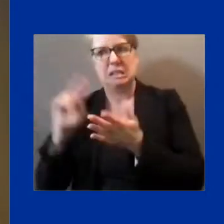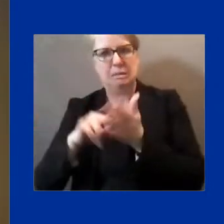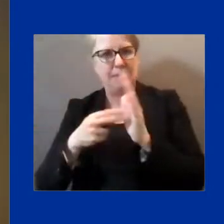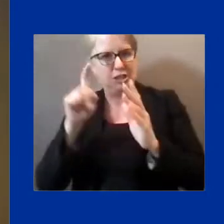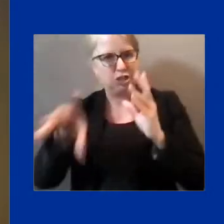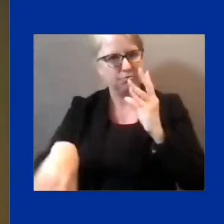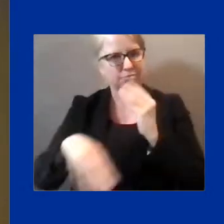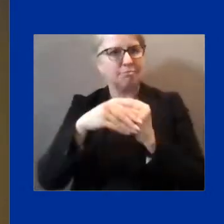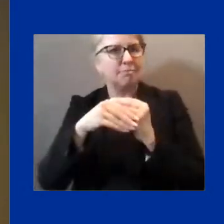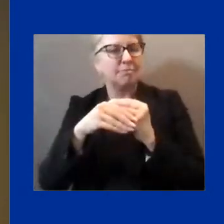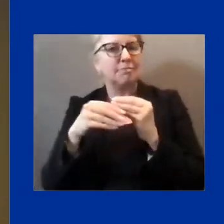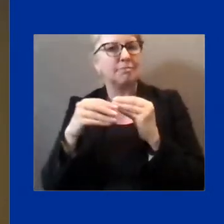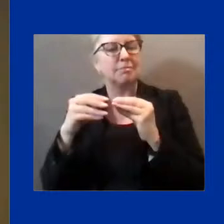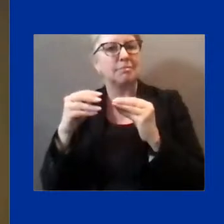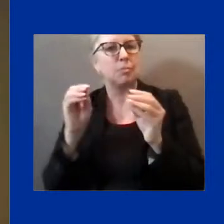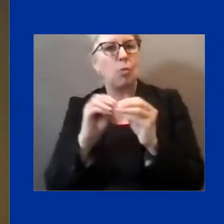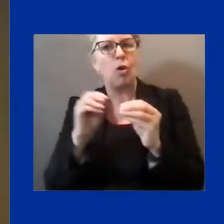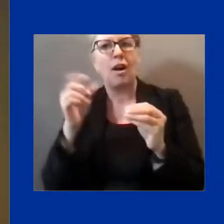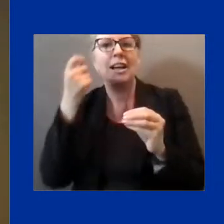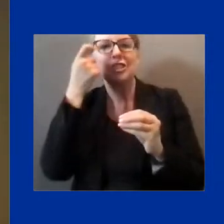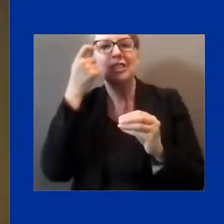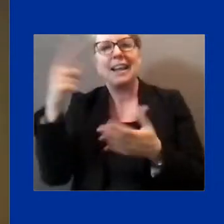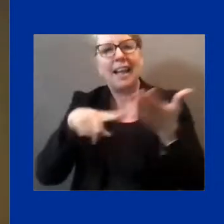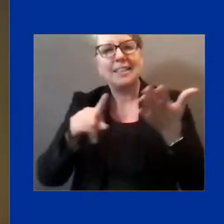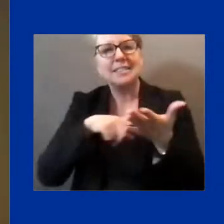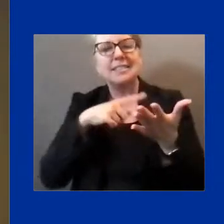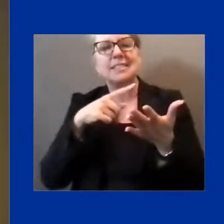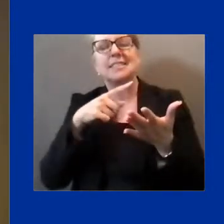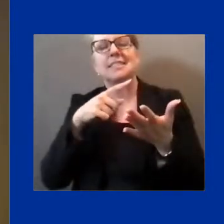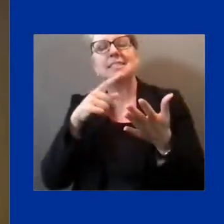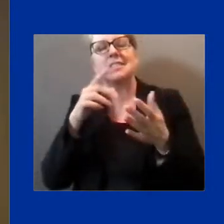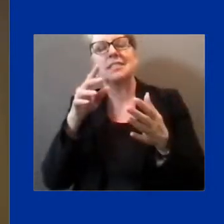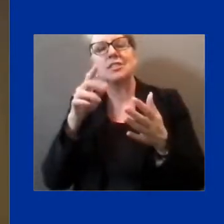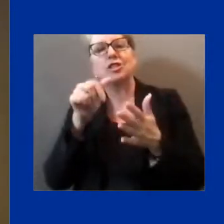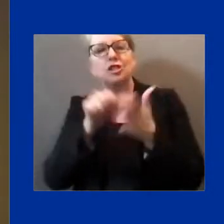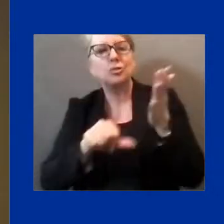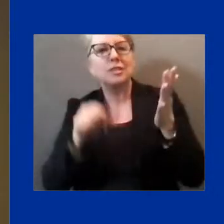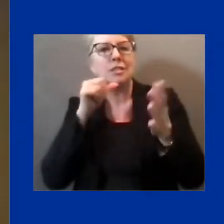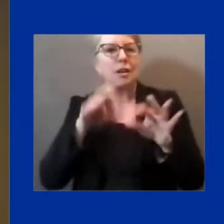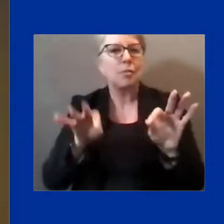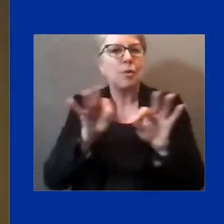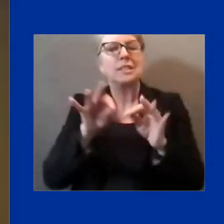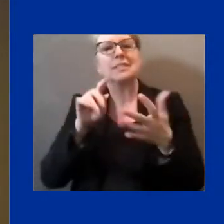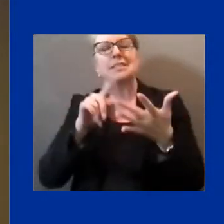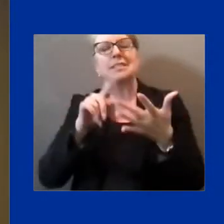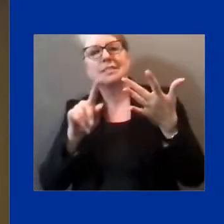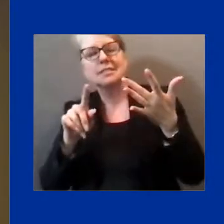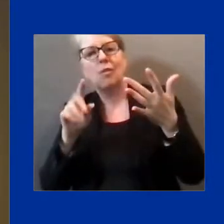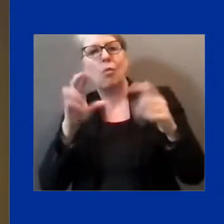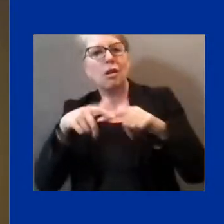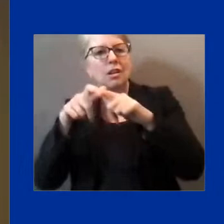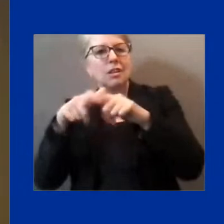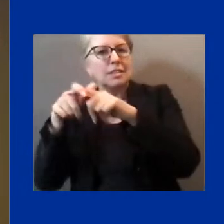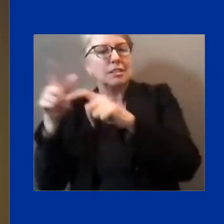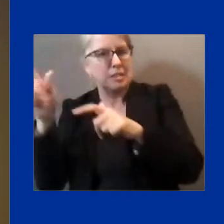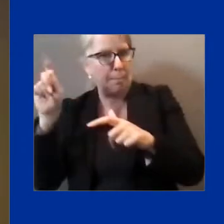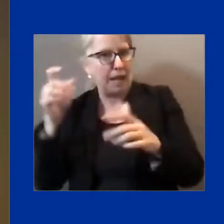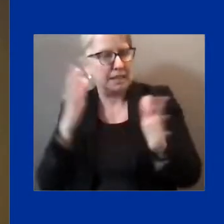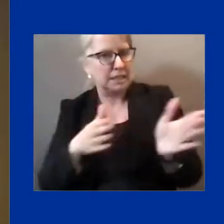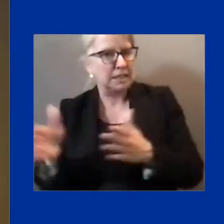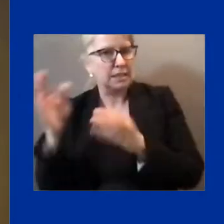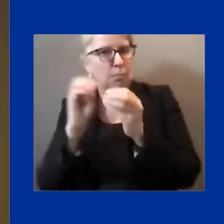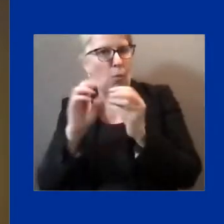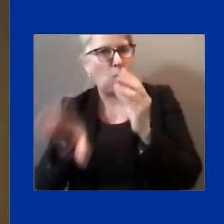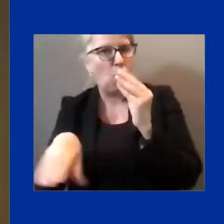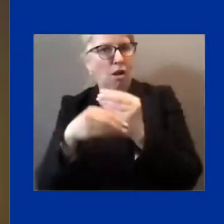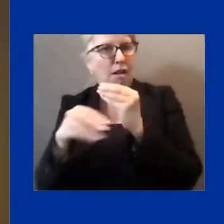now with canceling non-elective surgeries, or are they prepared, right? Or will they need to do more going forward? Yeah, I think